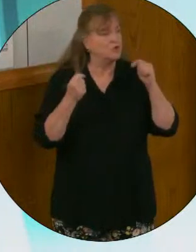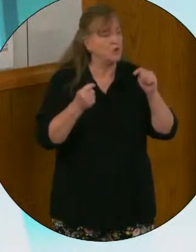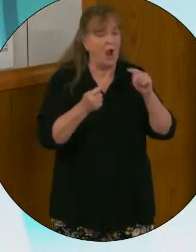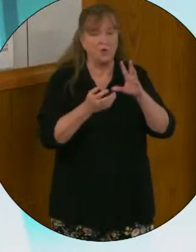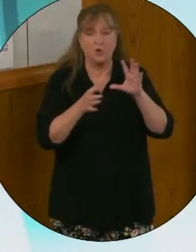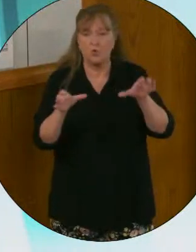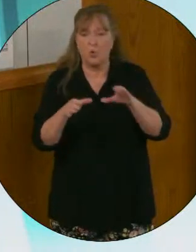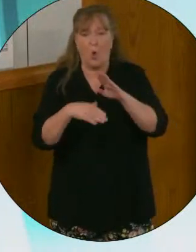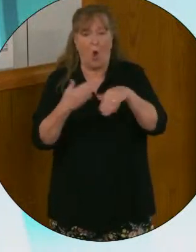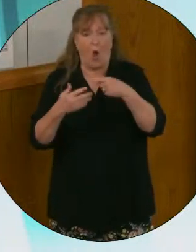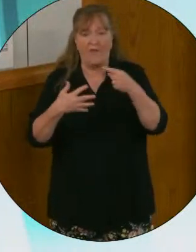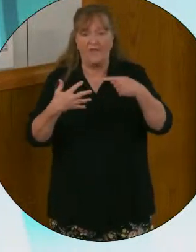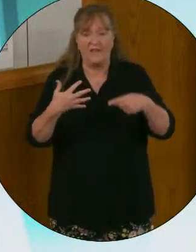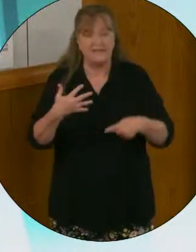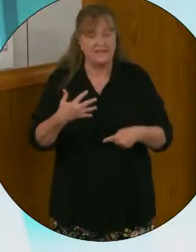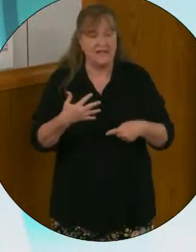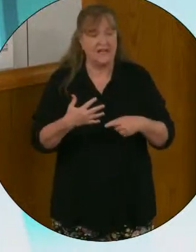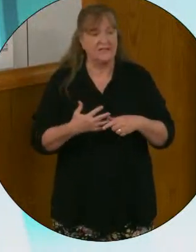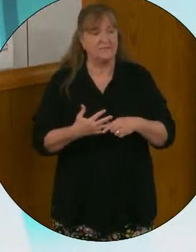things.